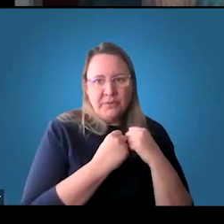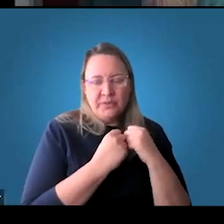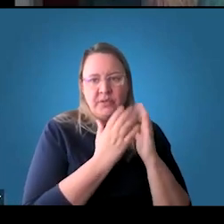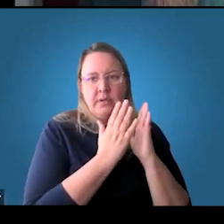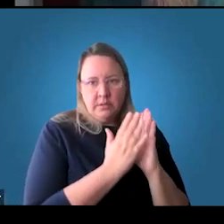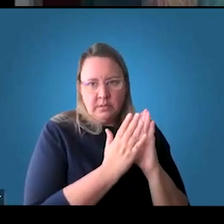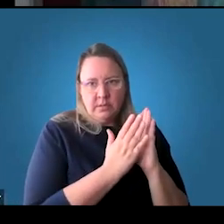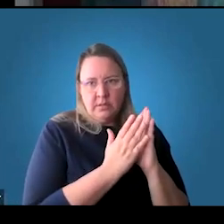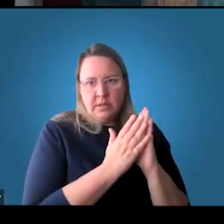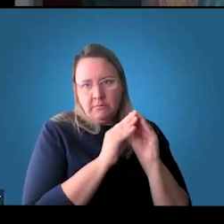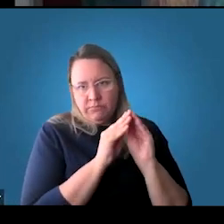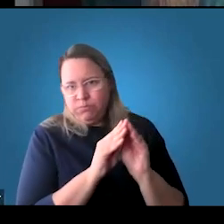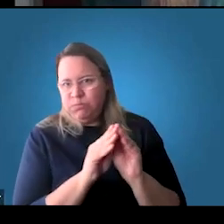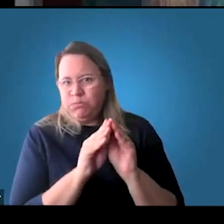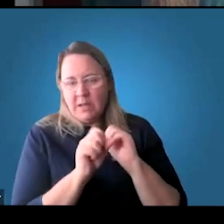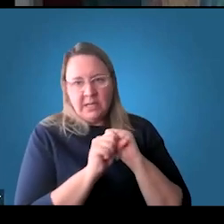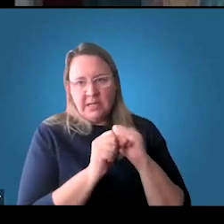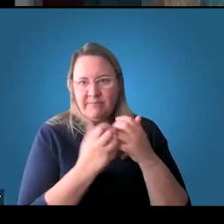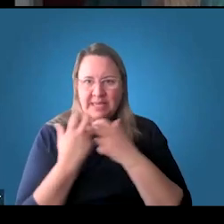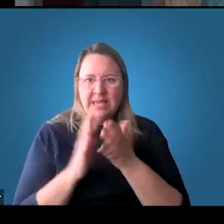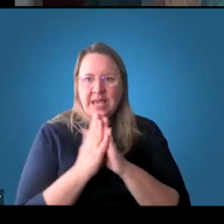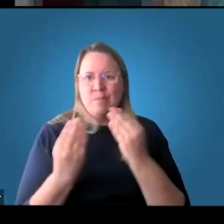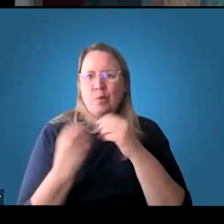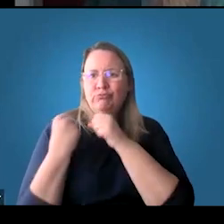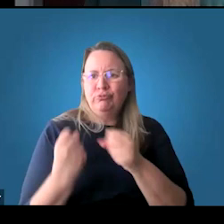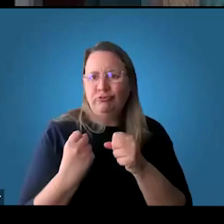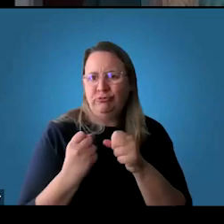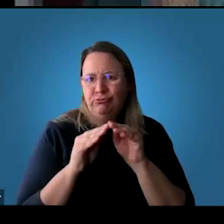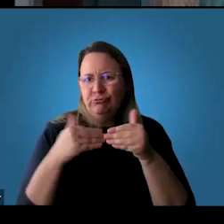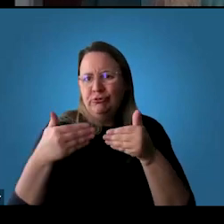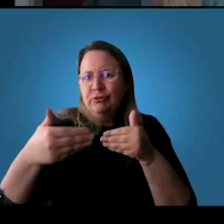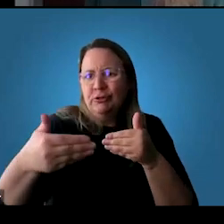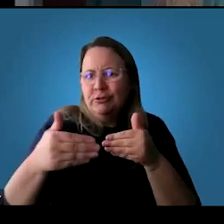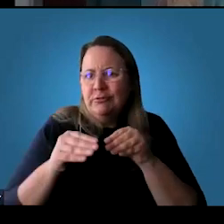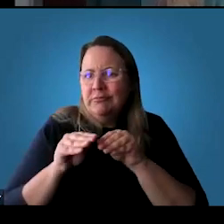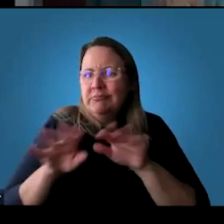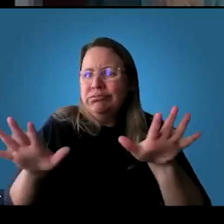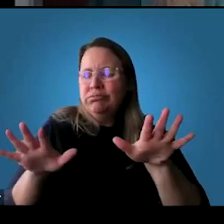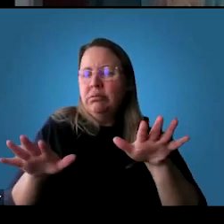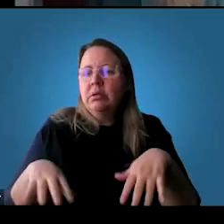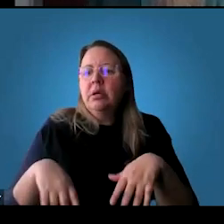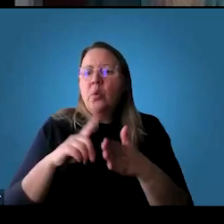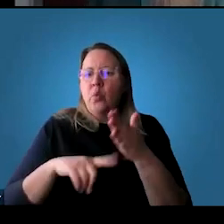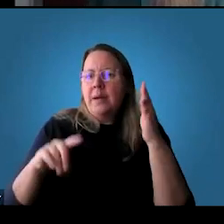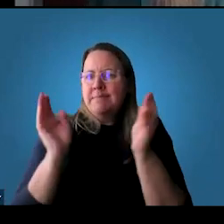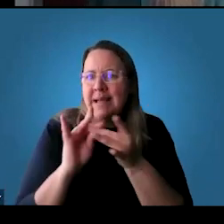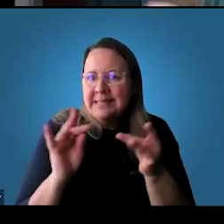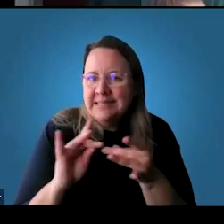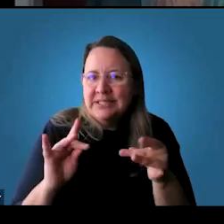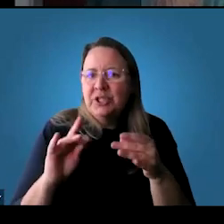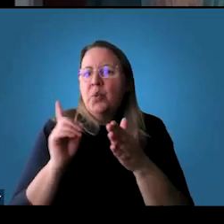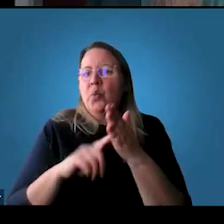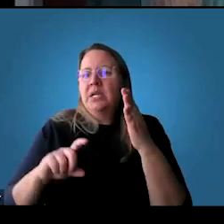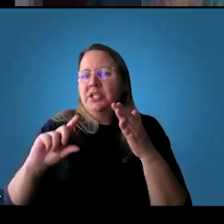the campaign strategy over time and influenced decisions about what channels, what messages, and even